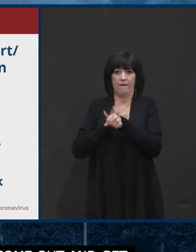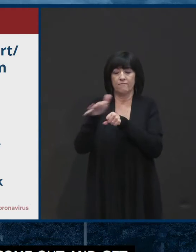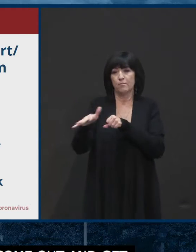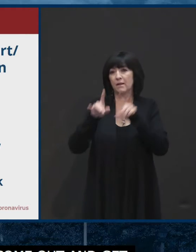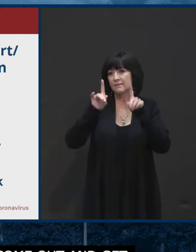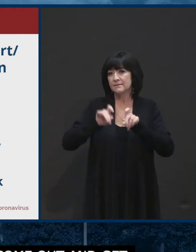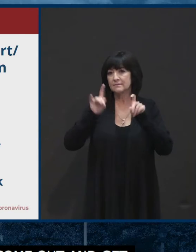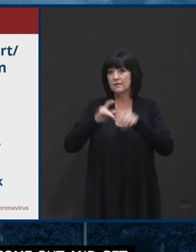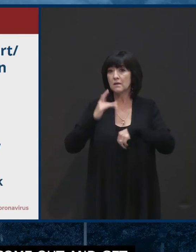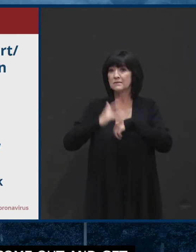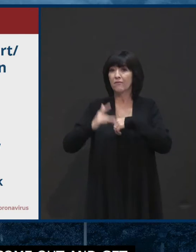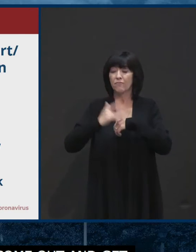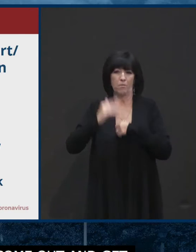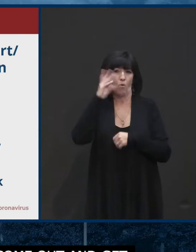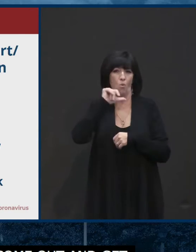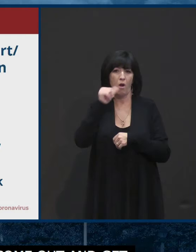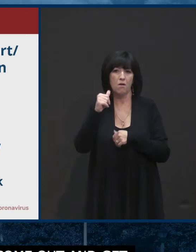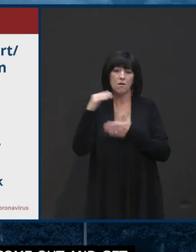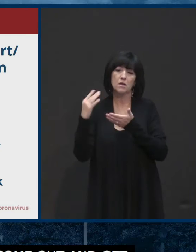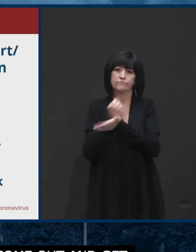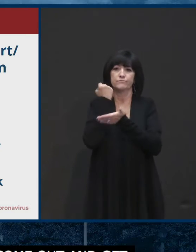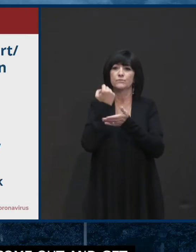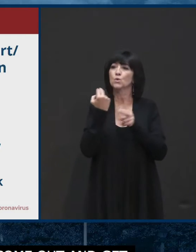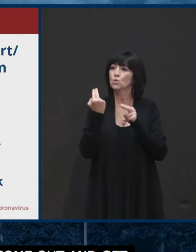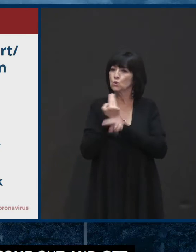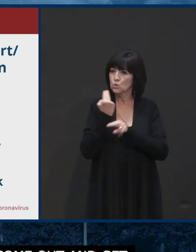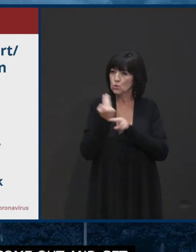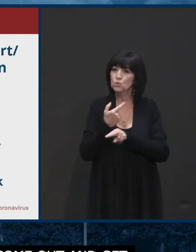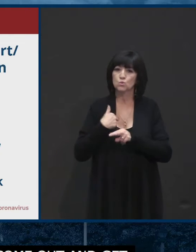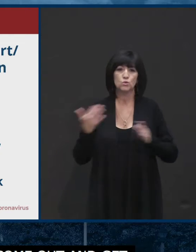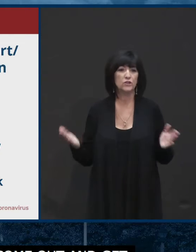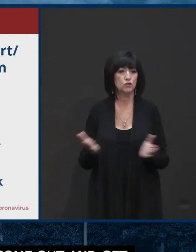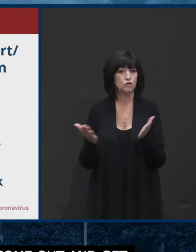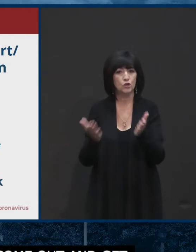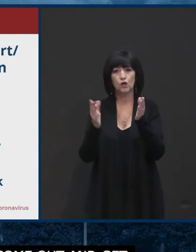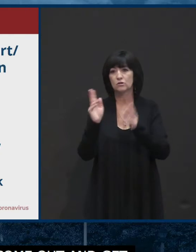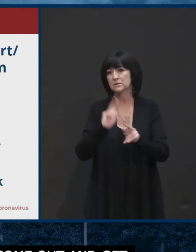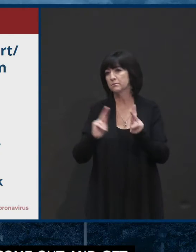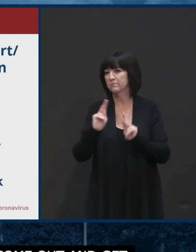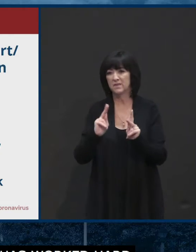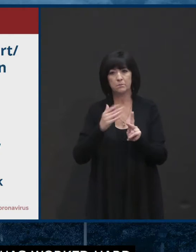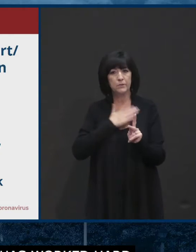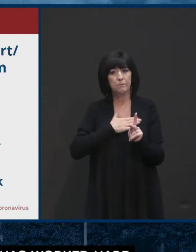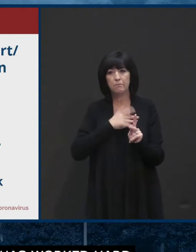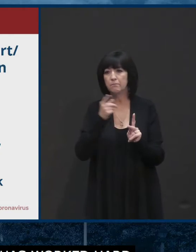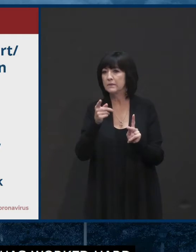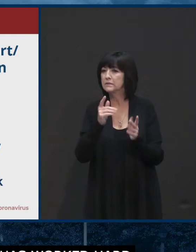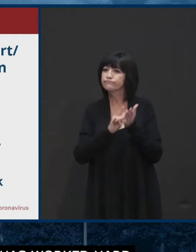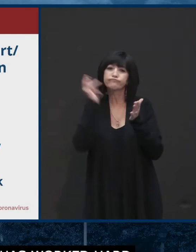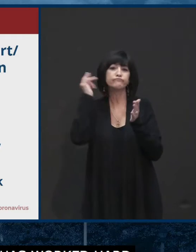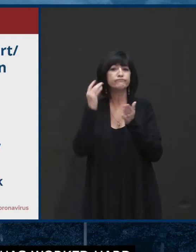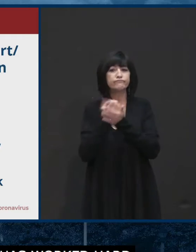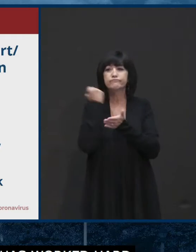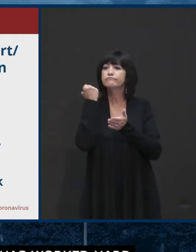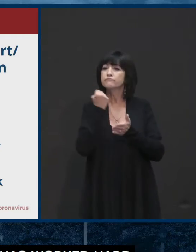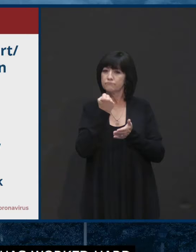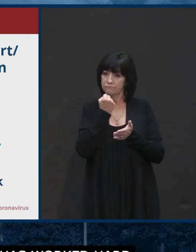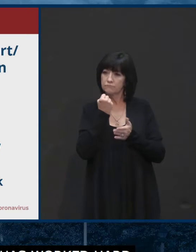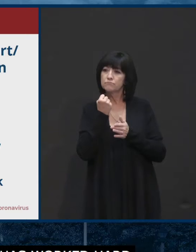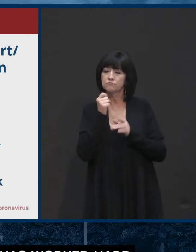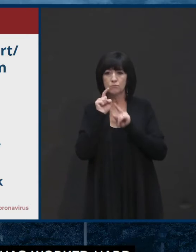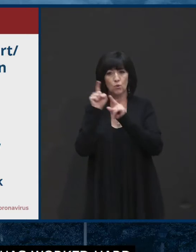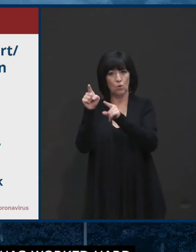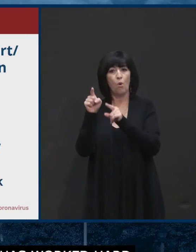So again, we just want to encourage people to take advantage of that testing that's available. I also wanted to point out Bethany